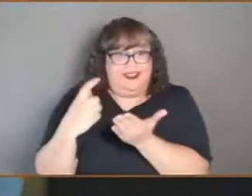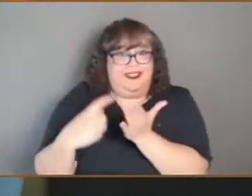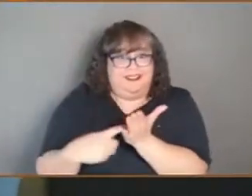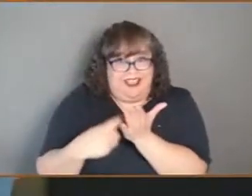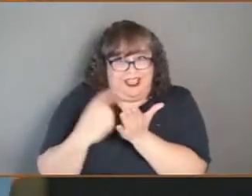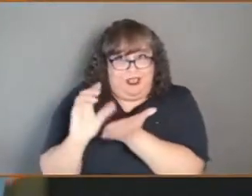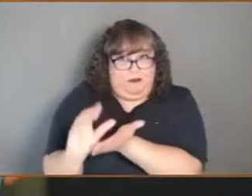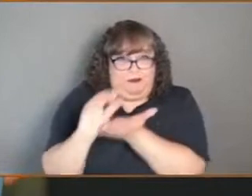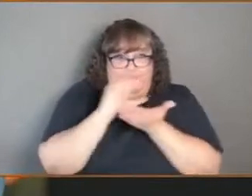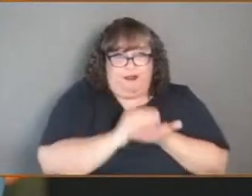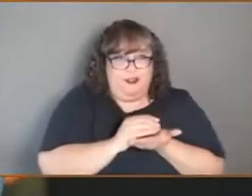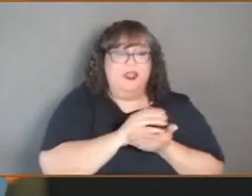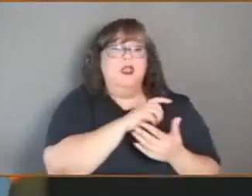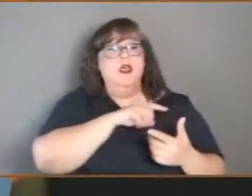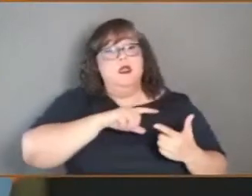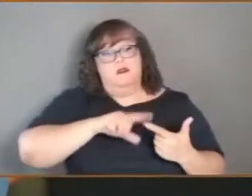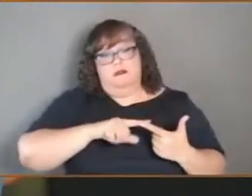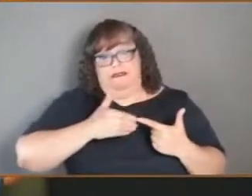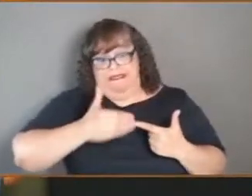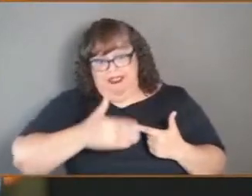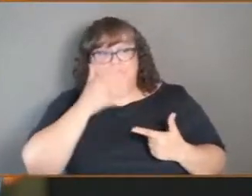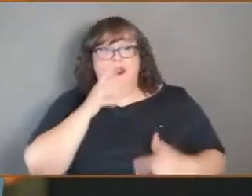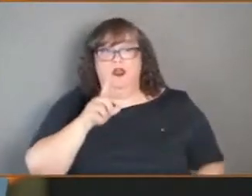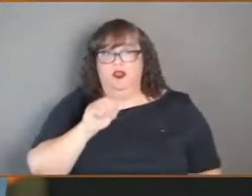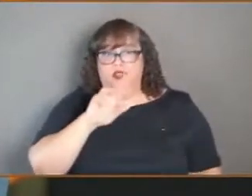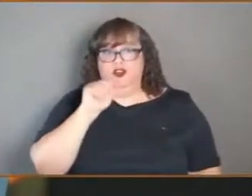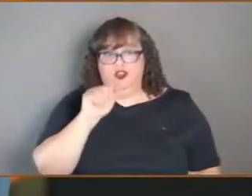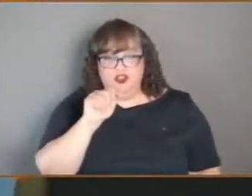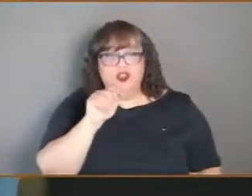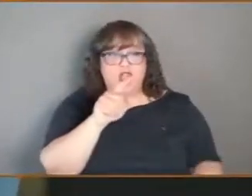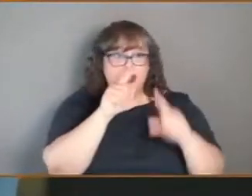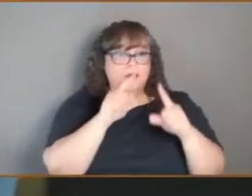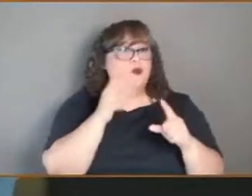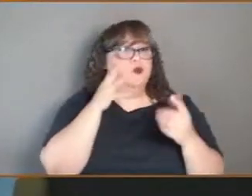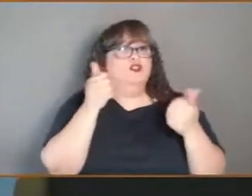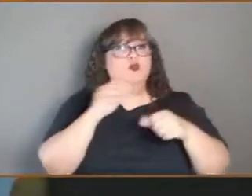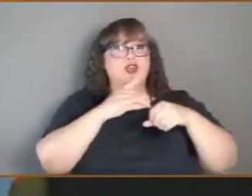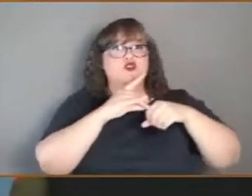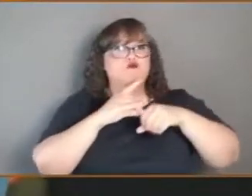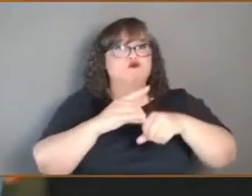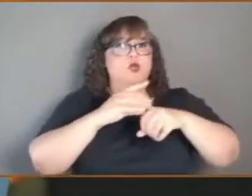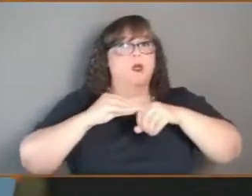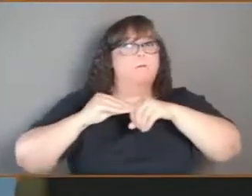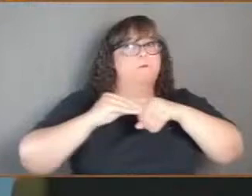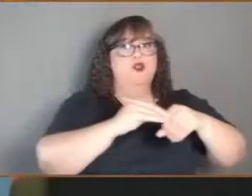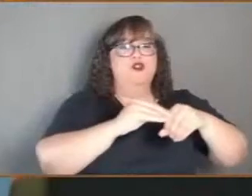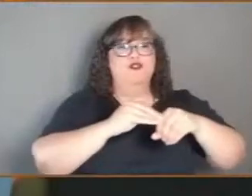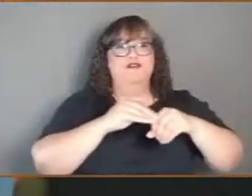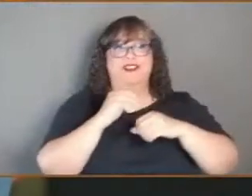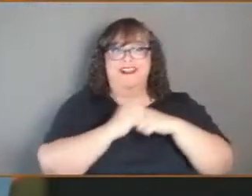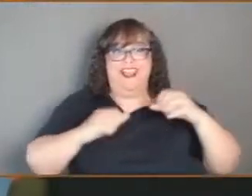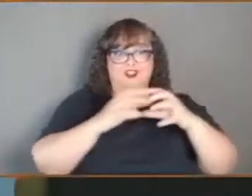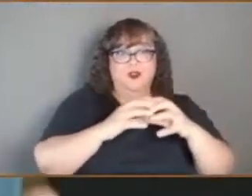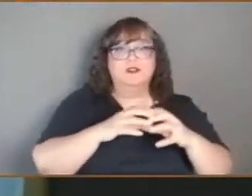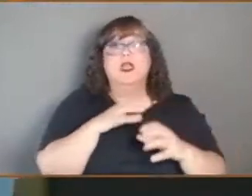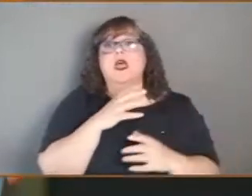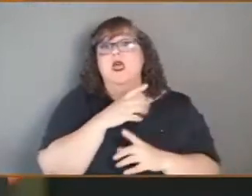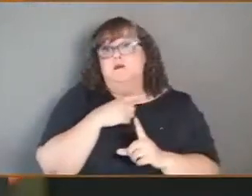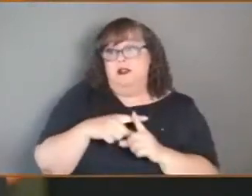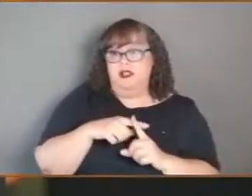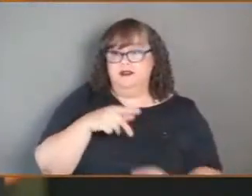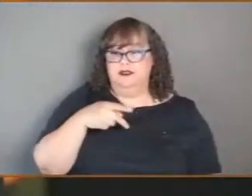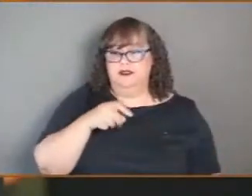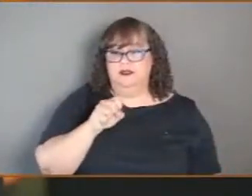be the DART mission, which is going to try and redirect an asteroid. And then Lucy has a sister mission called Psyche that's going to go to the asteroid